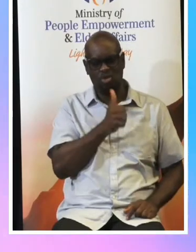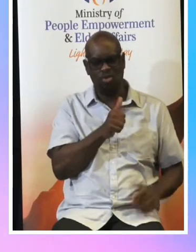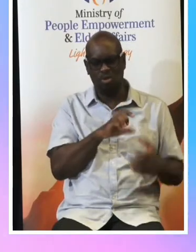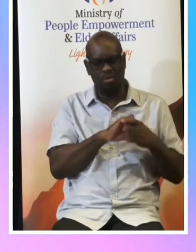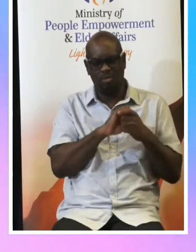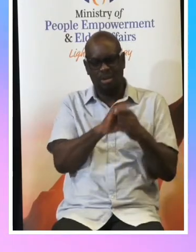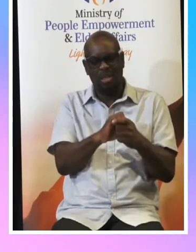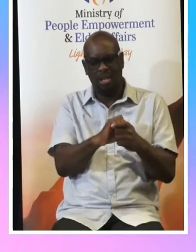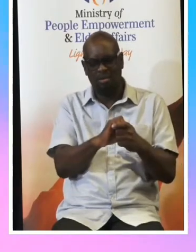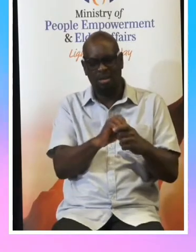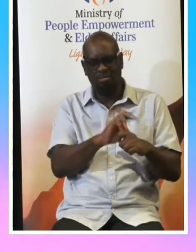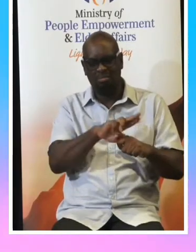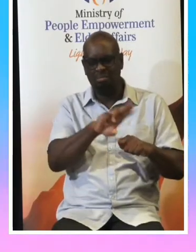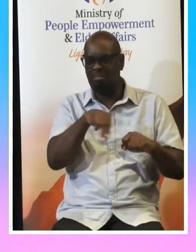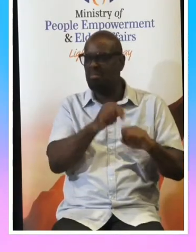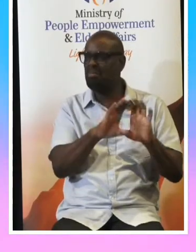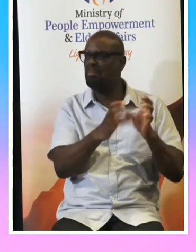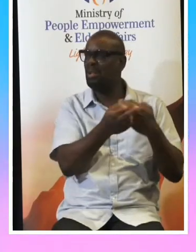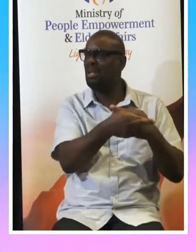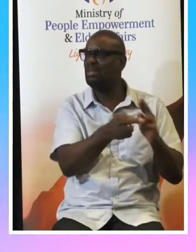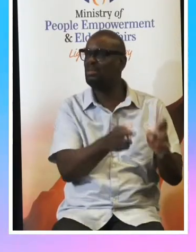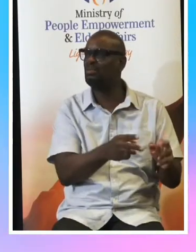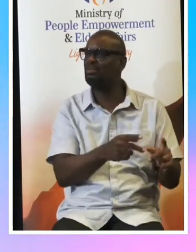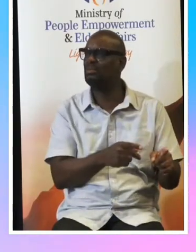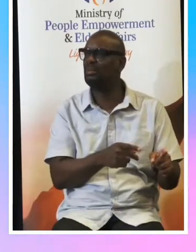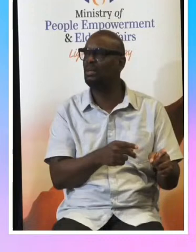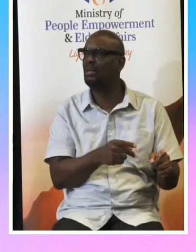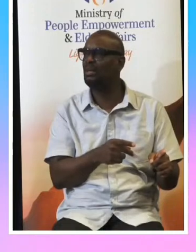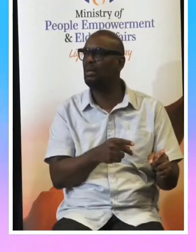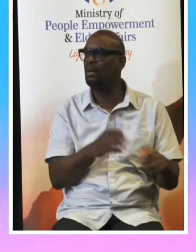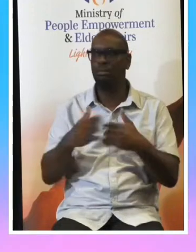These indignities are not easily forgotten.